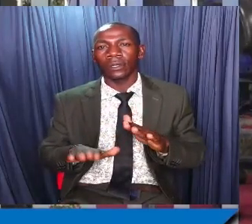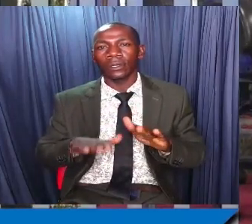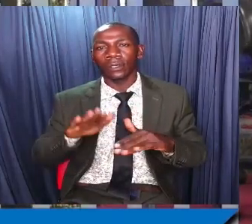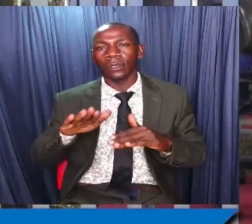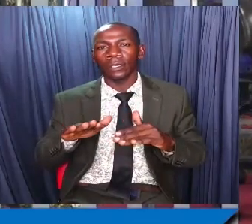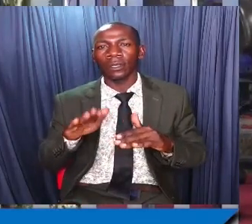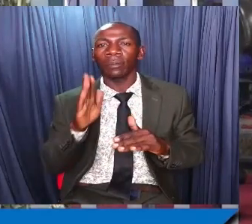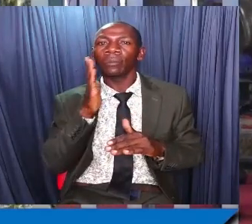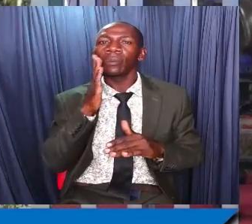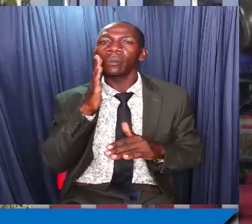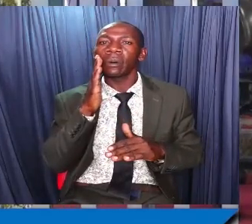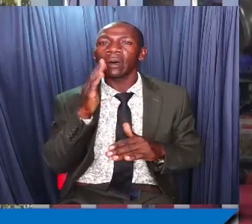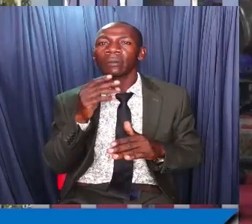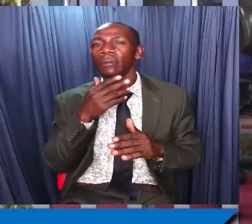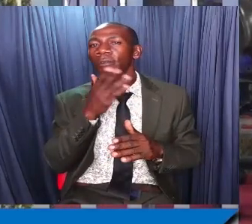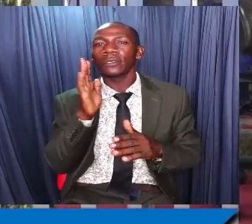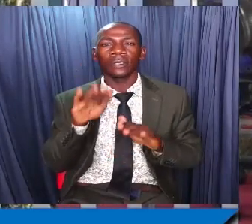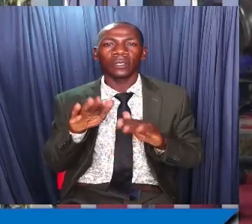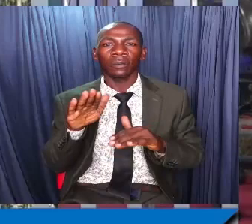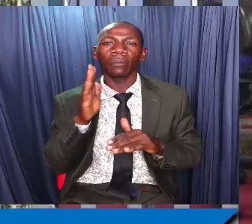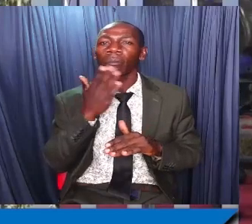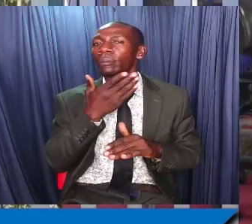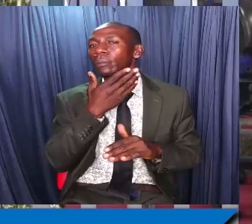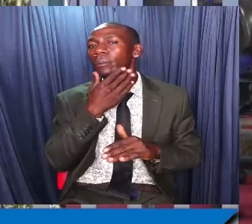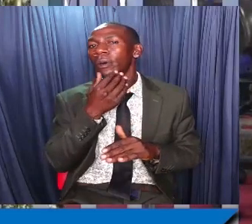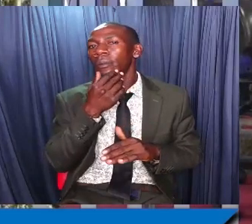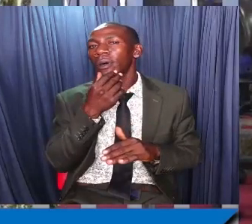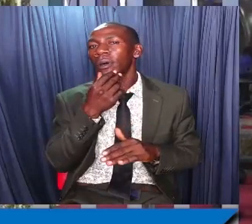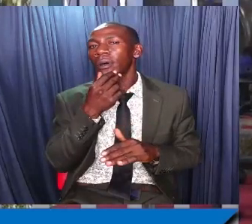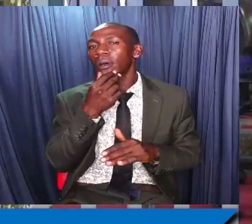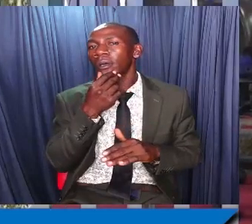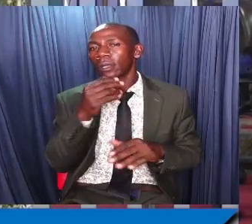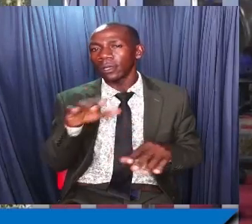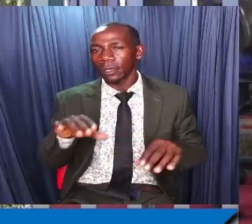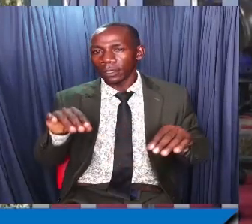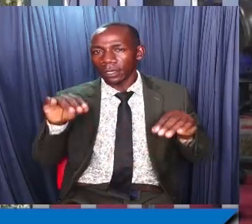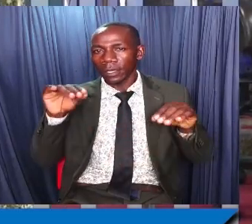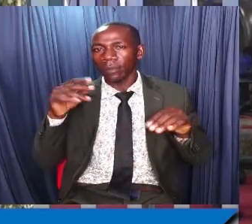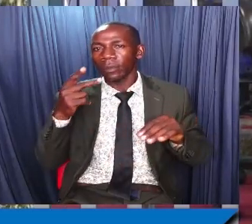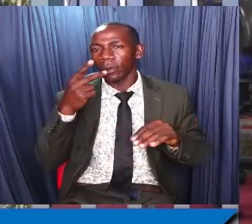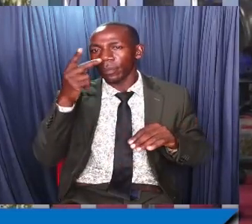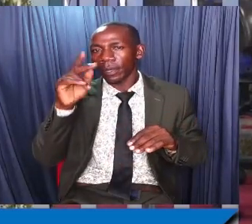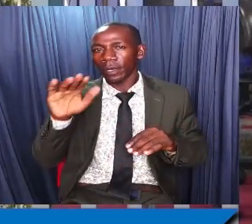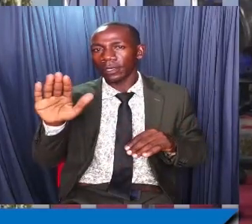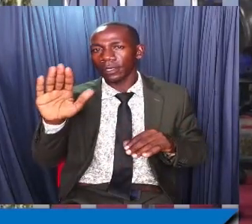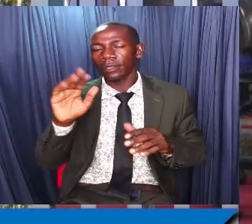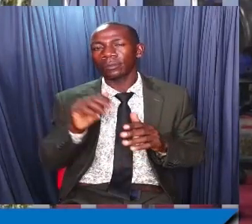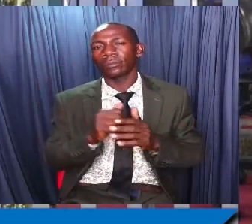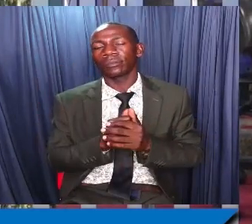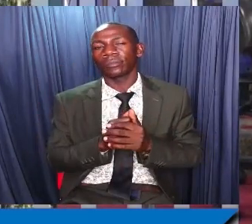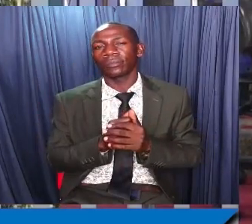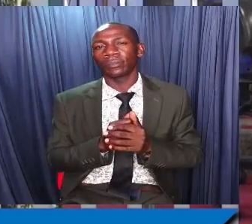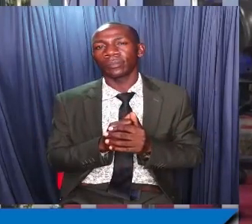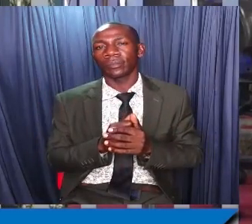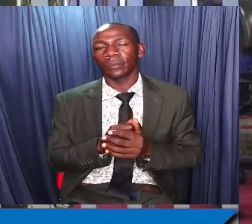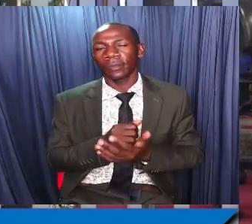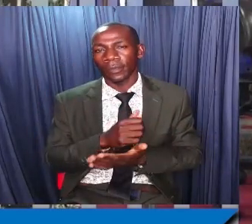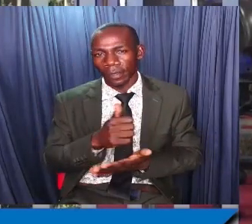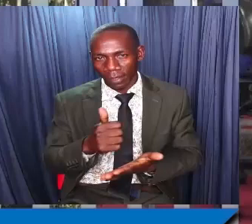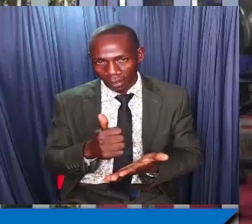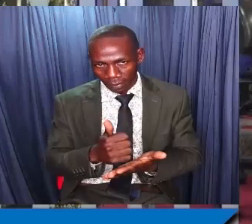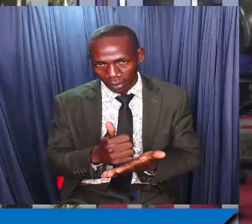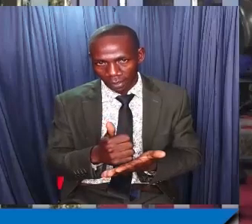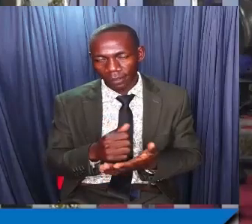Amekulea. Whether it's the stepfather or the stepmother. Unatakiwa kumchukua kama mzazi wako. You should take them as your parents. Bwana Yesu asifiwe